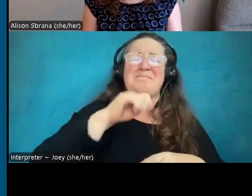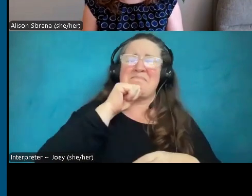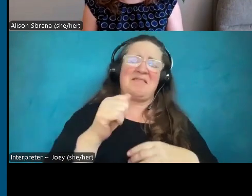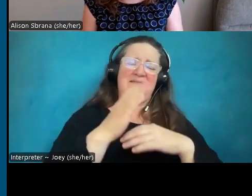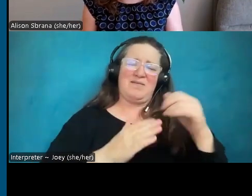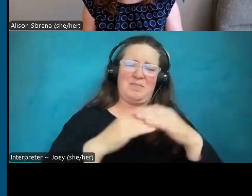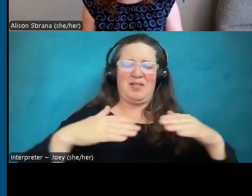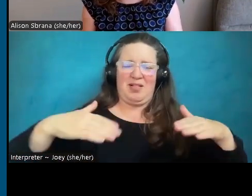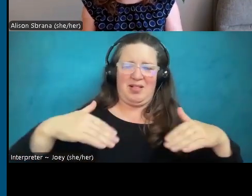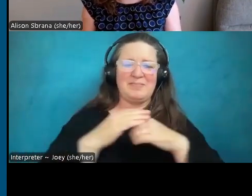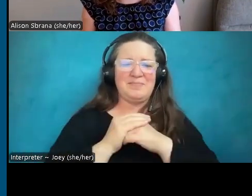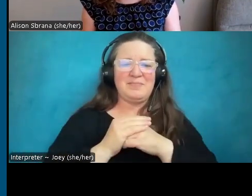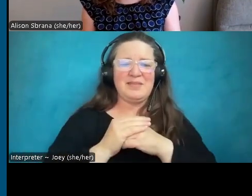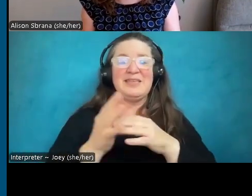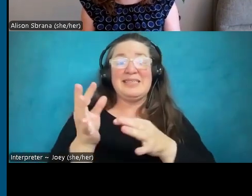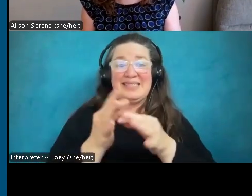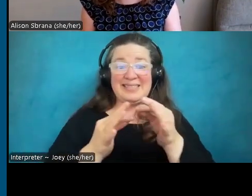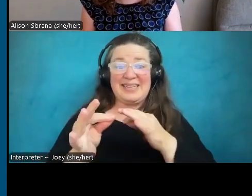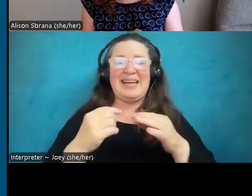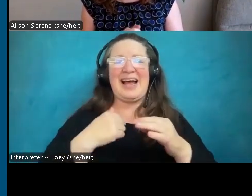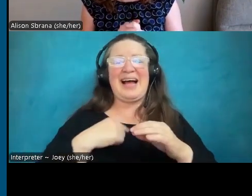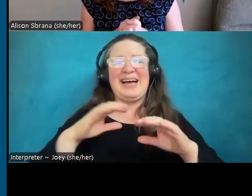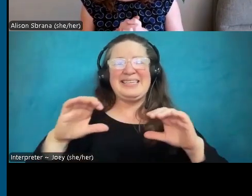So what I did instead is adaptive snow tubing.